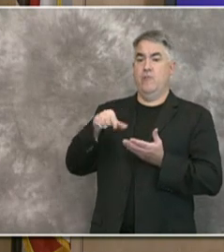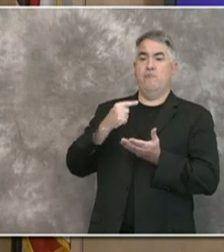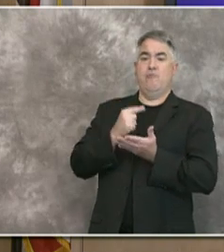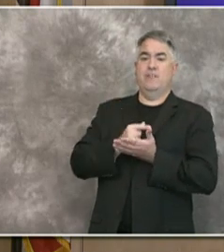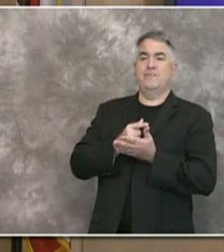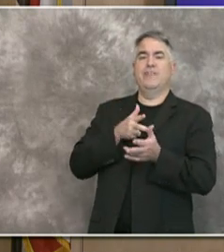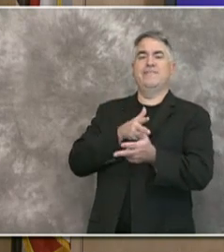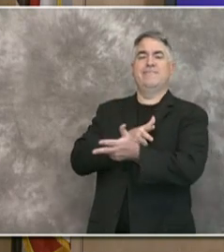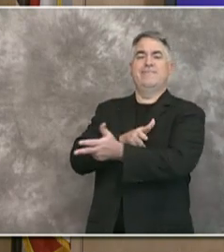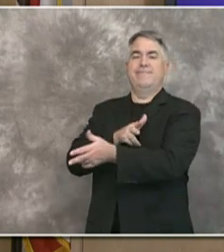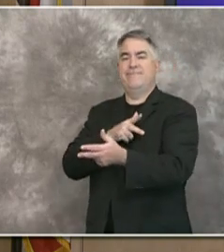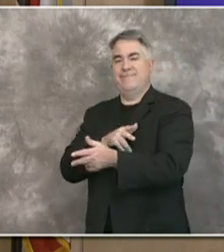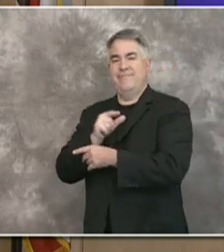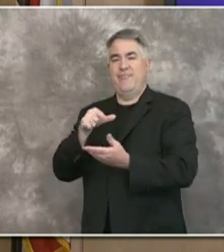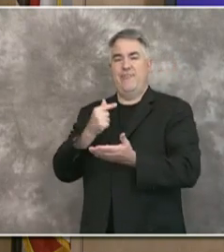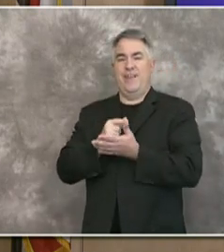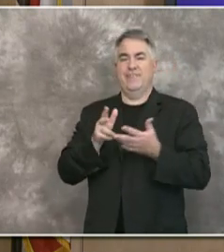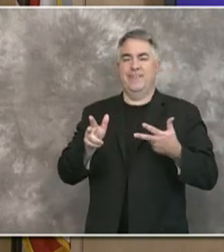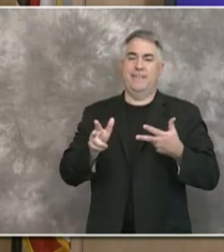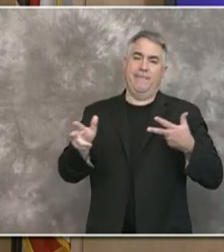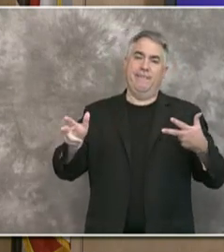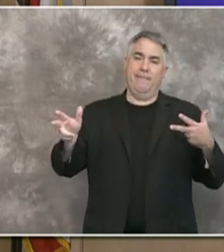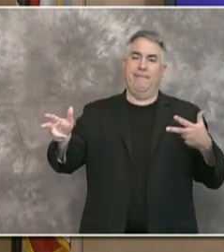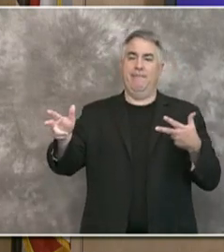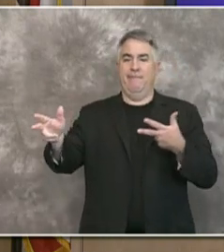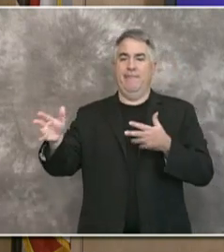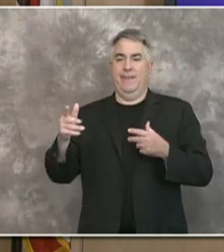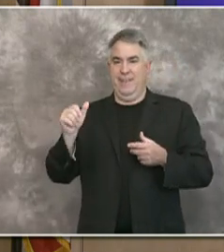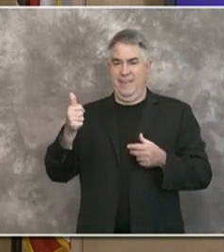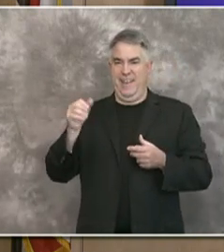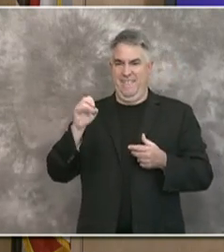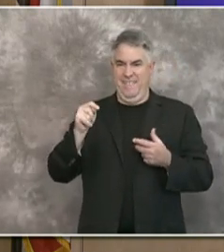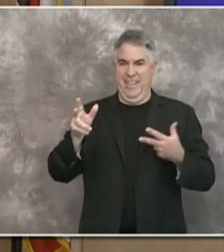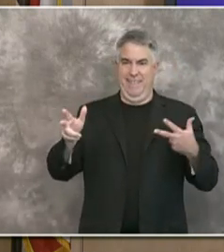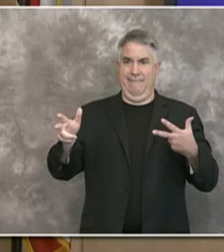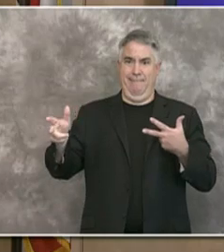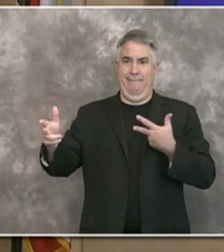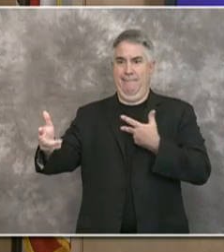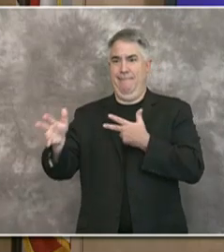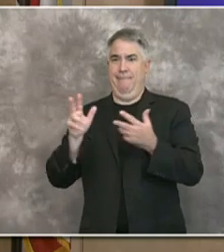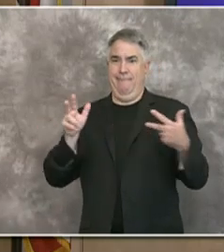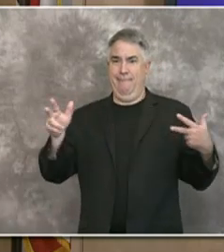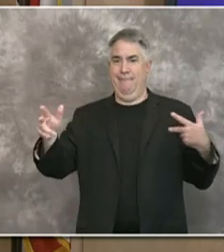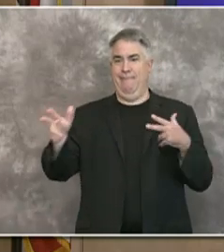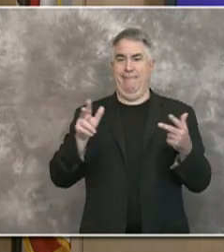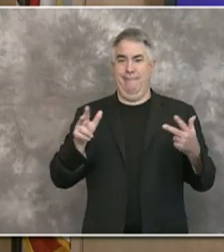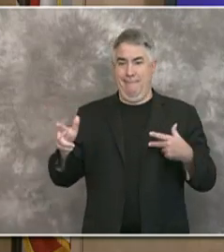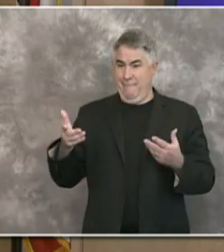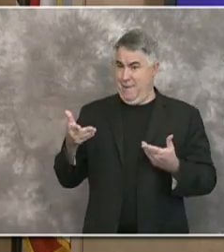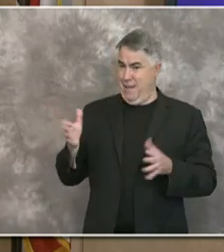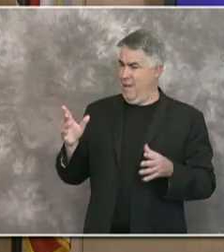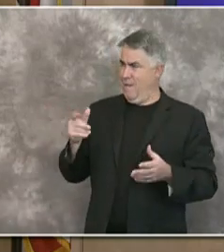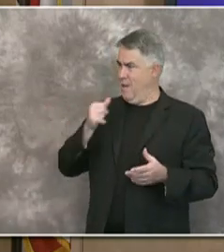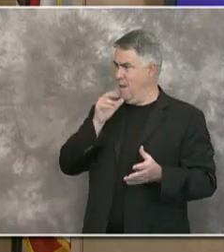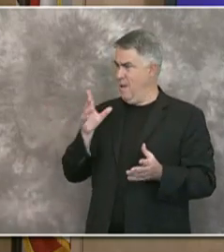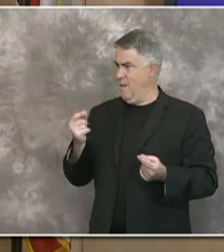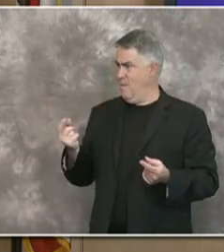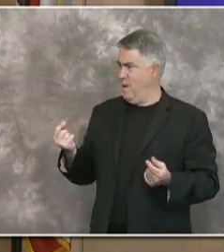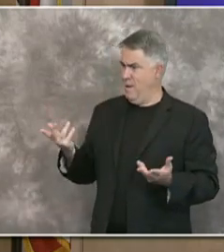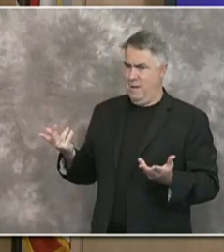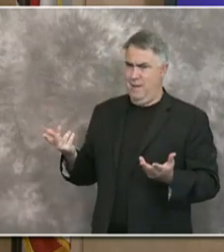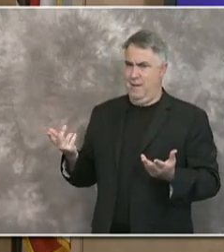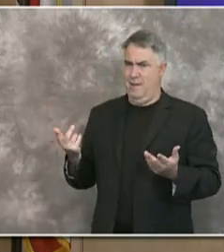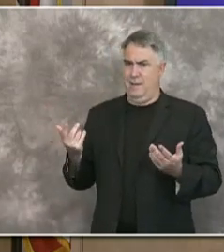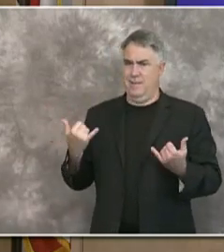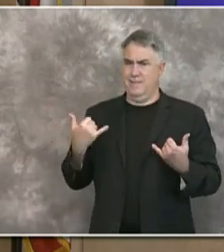and people remaining in their cars. I've received questions about whether those are allowed or would those not be allowed because they are considered